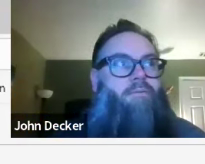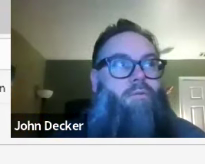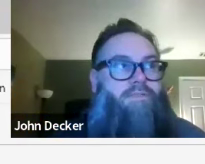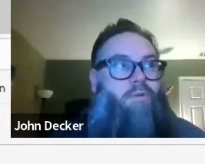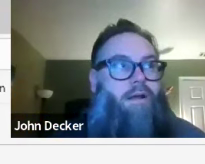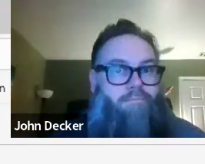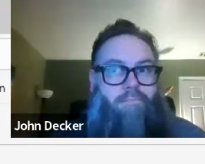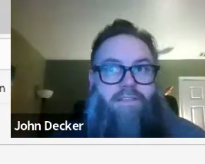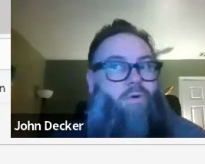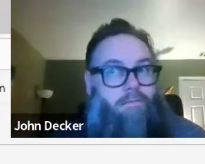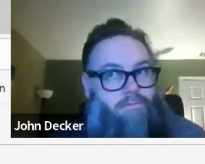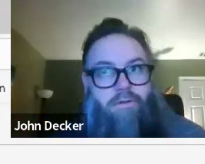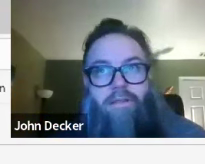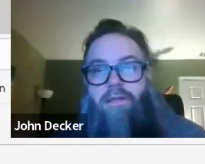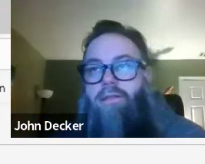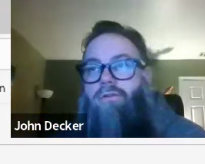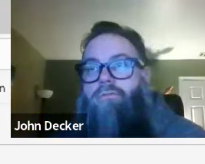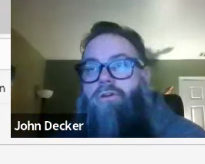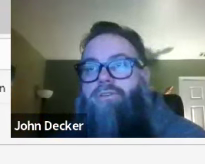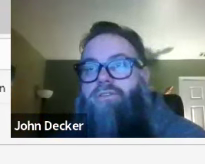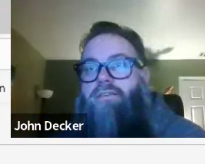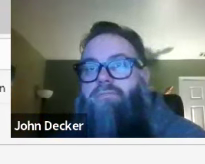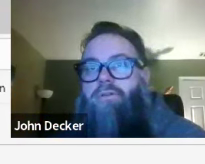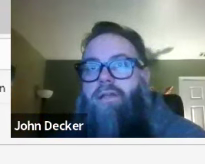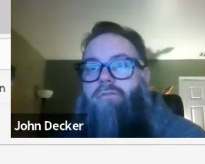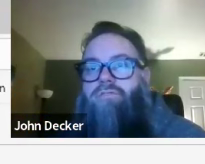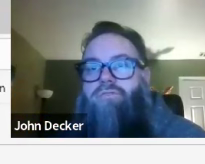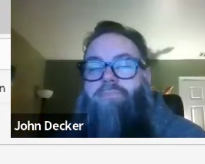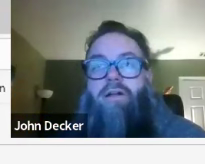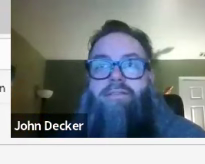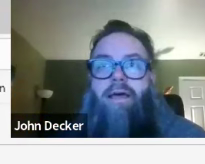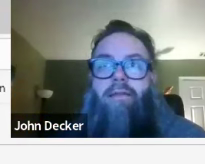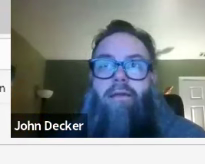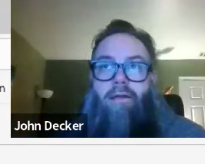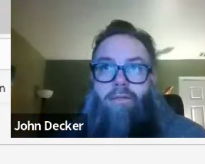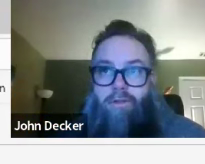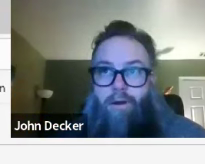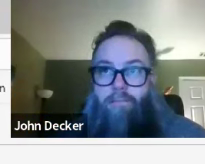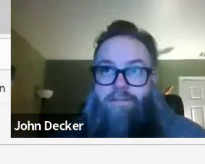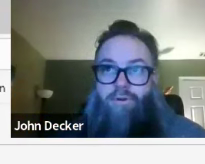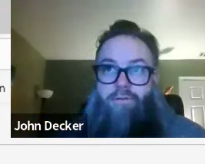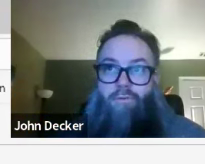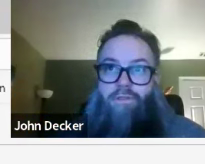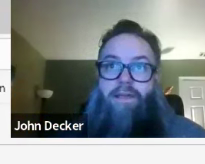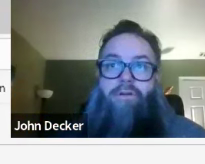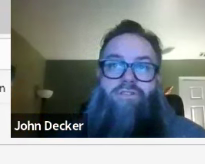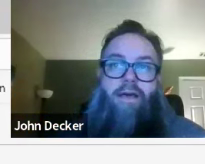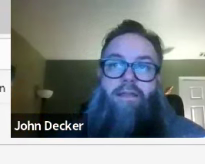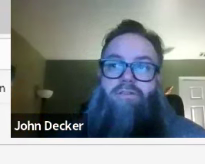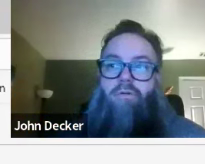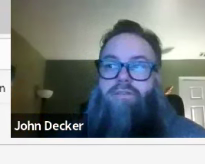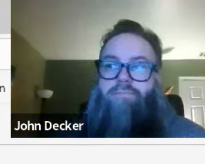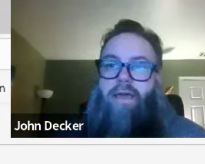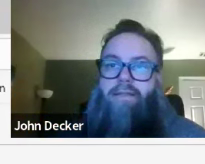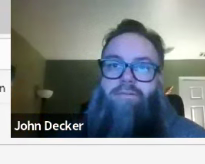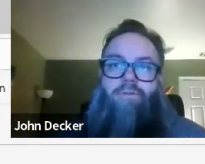That was something that was brought up as well during the Little Hoover Commission testimony, and there was a response that the department is putting forth language